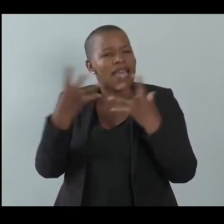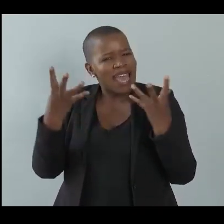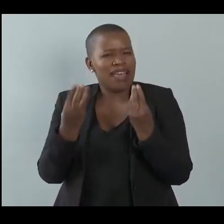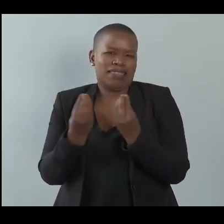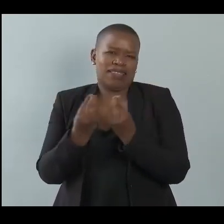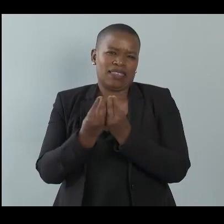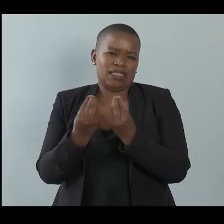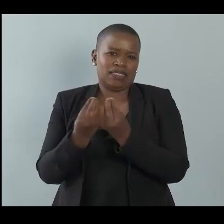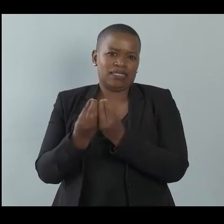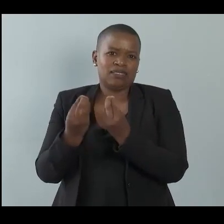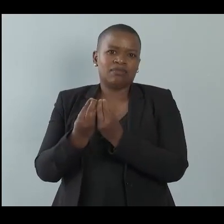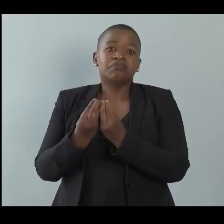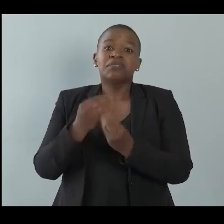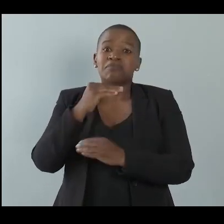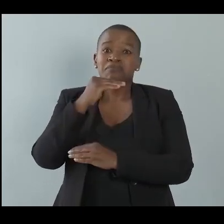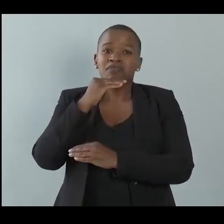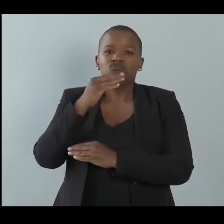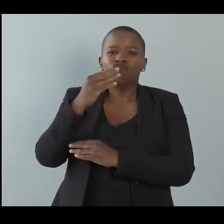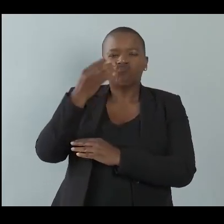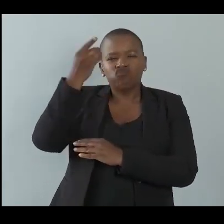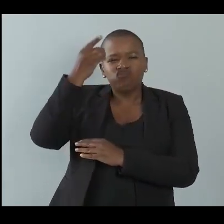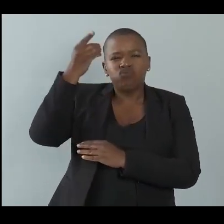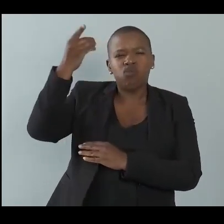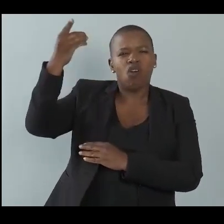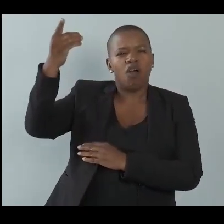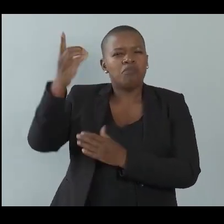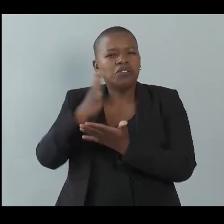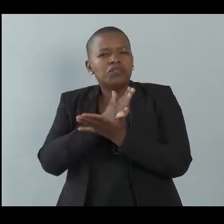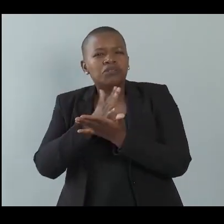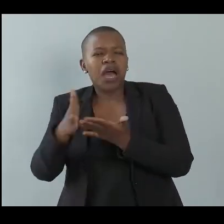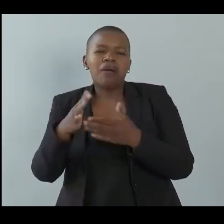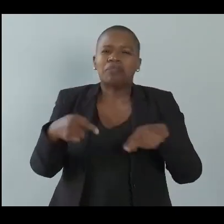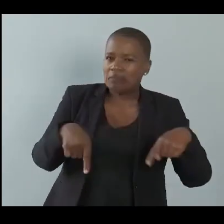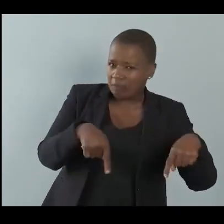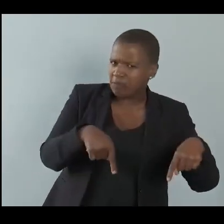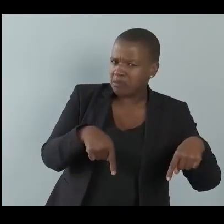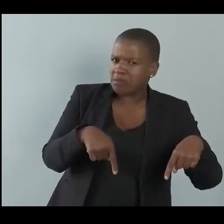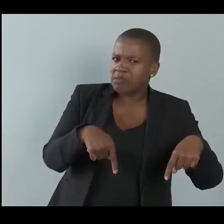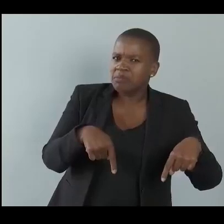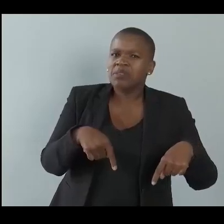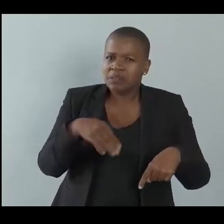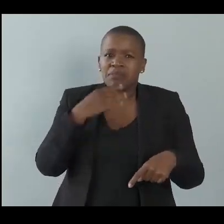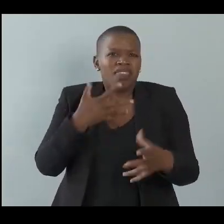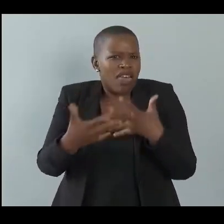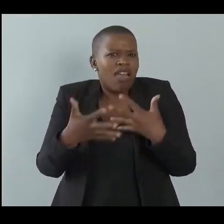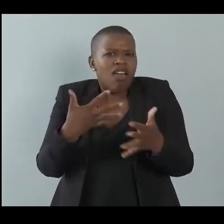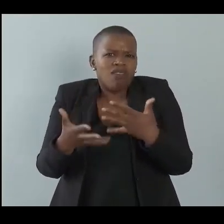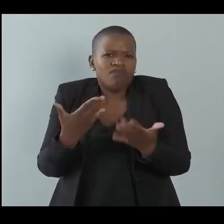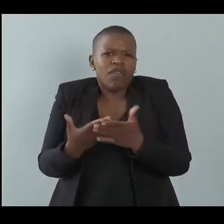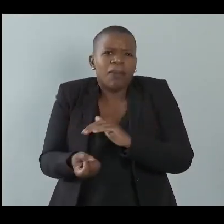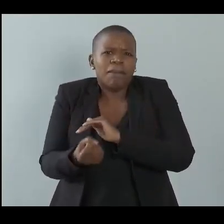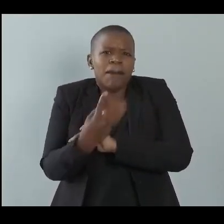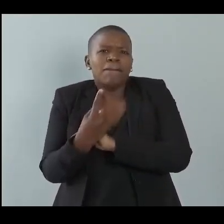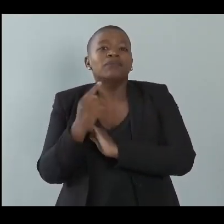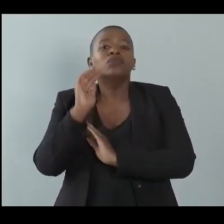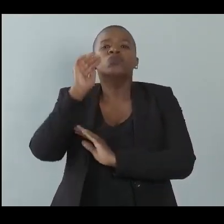hope and fear. And it is unrelenting. Tomorrow always